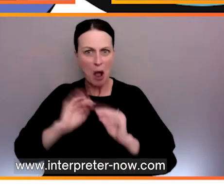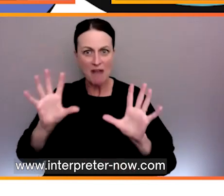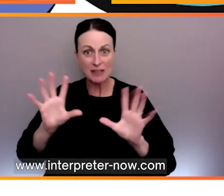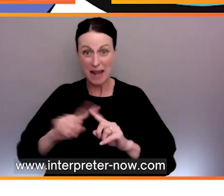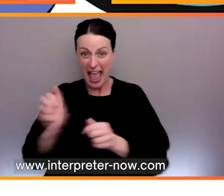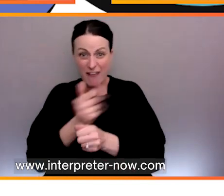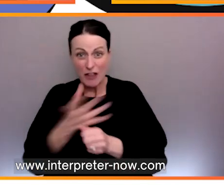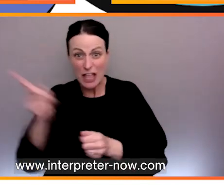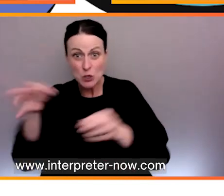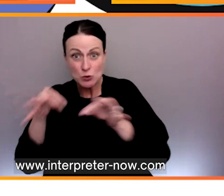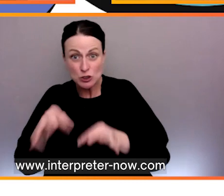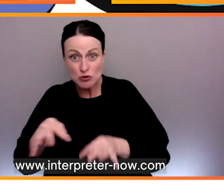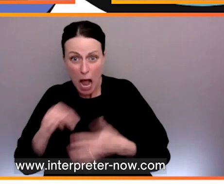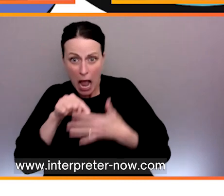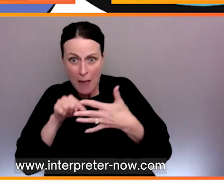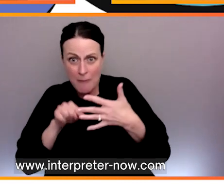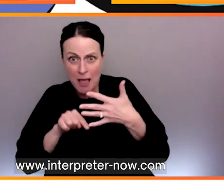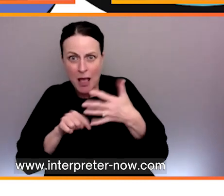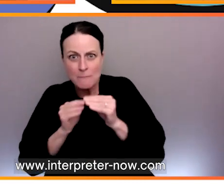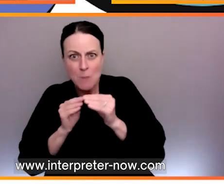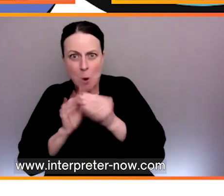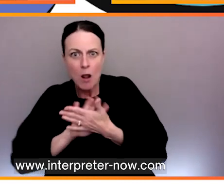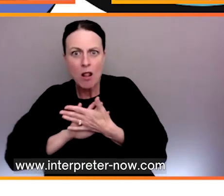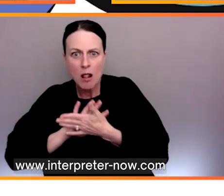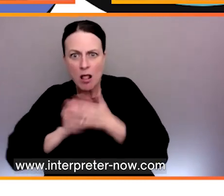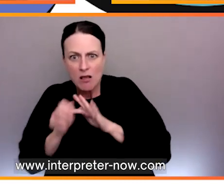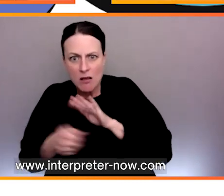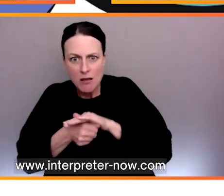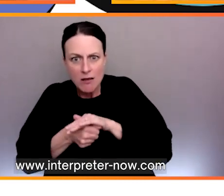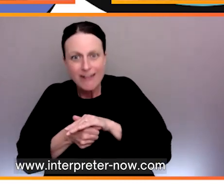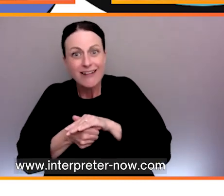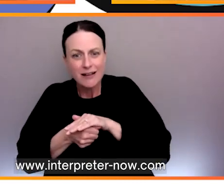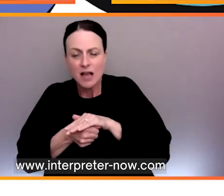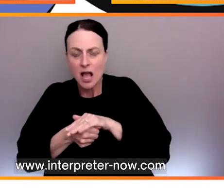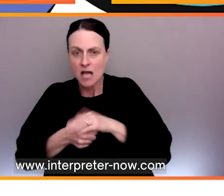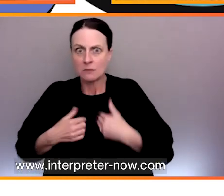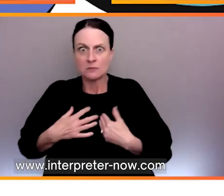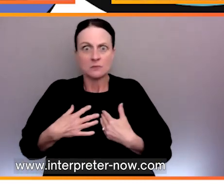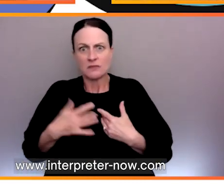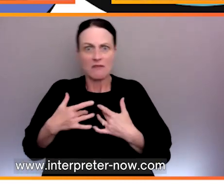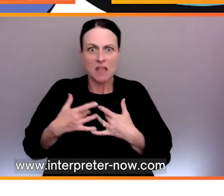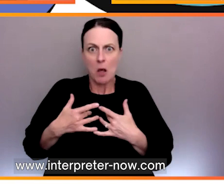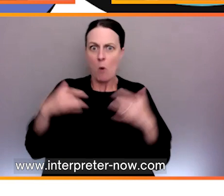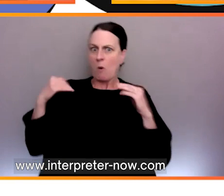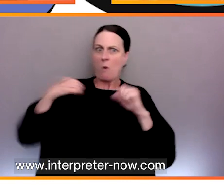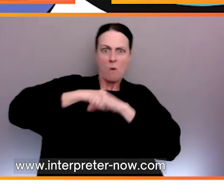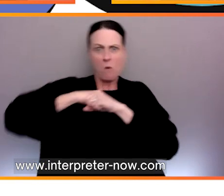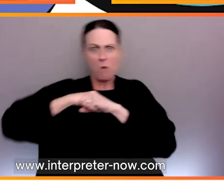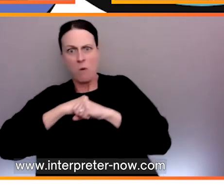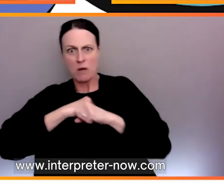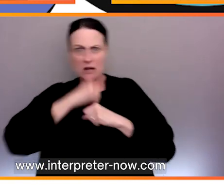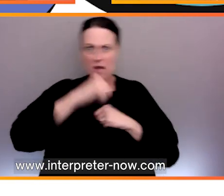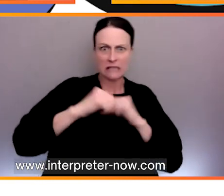I knew something was happening to you. And we really didn't work together close at